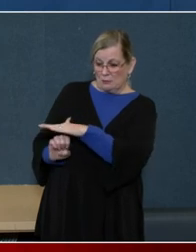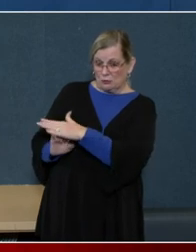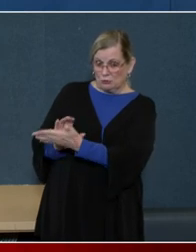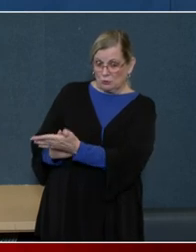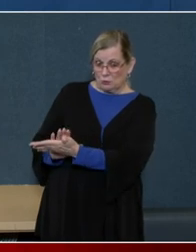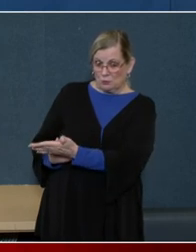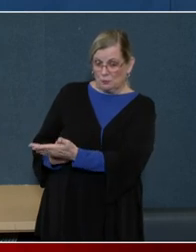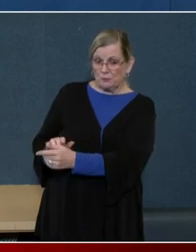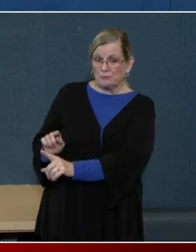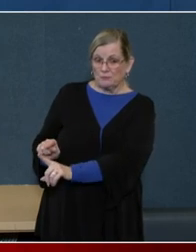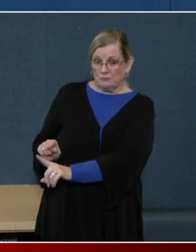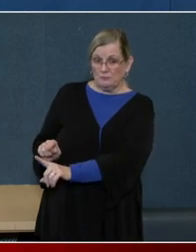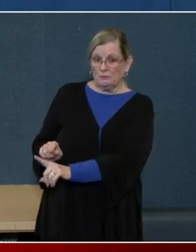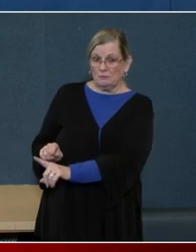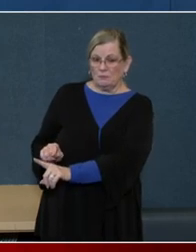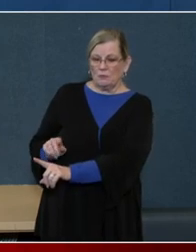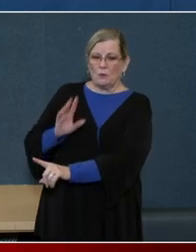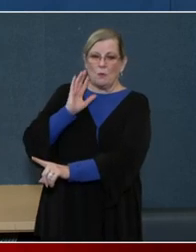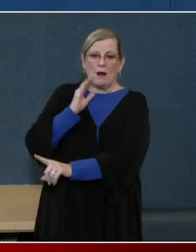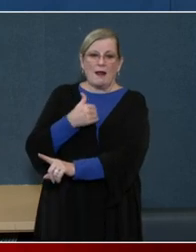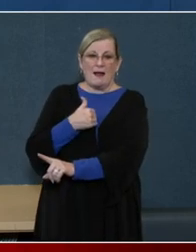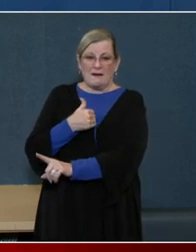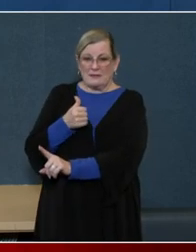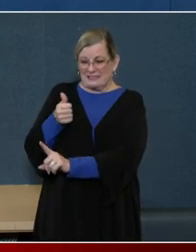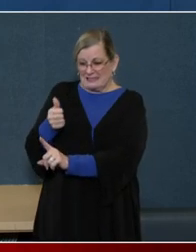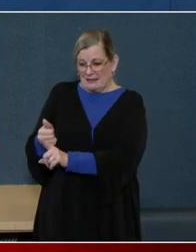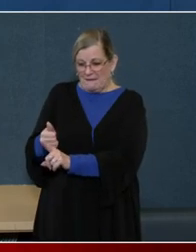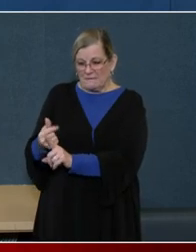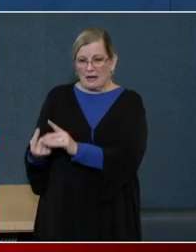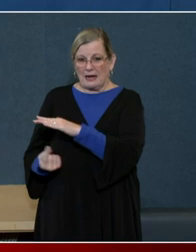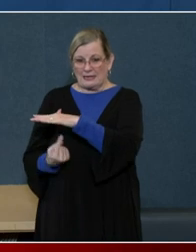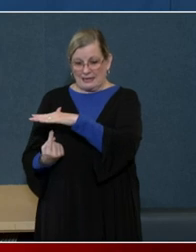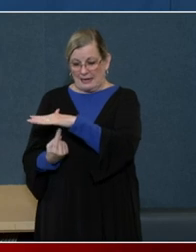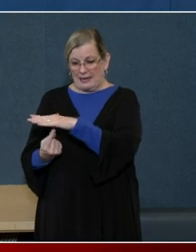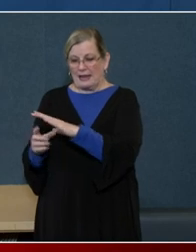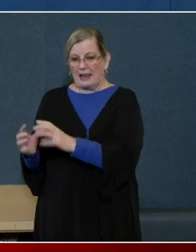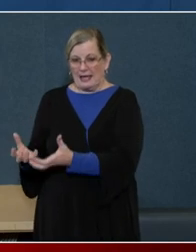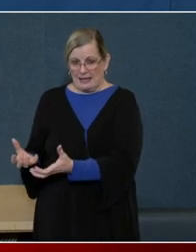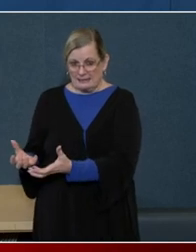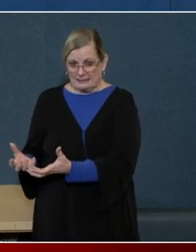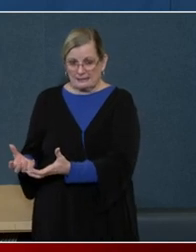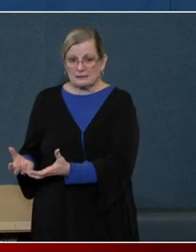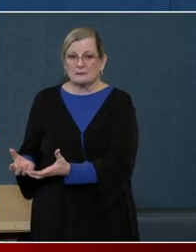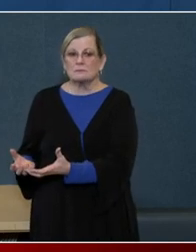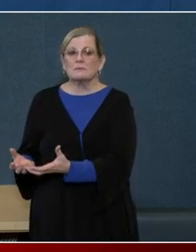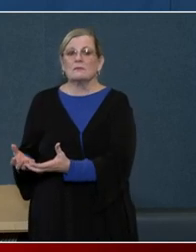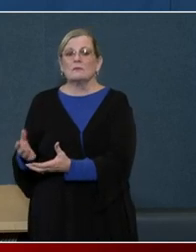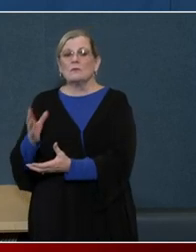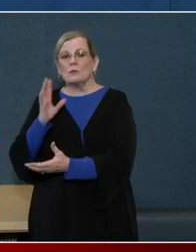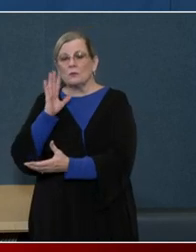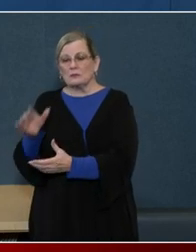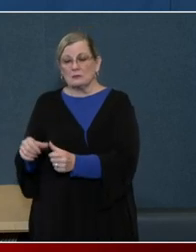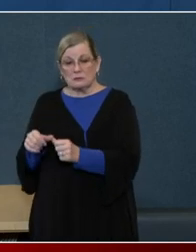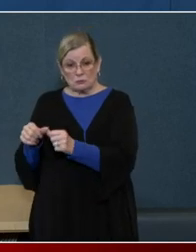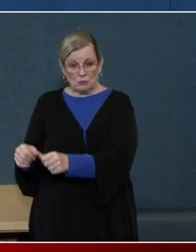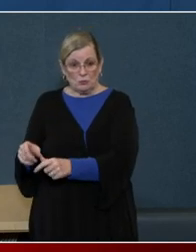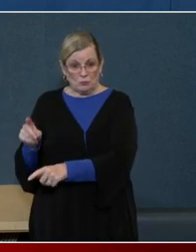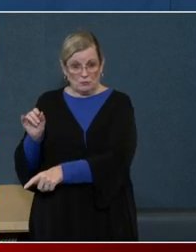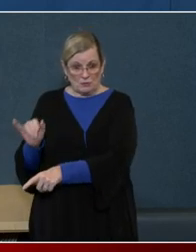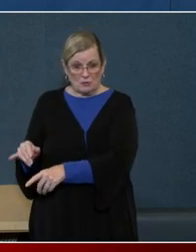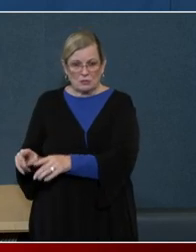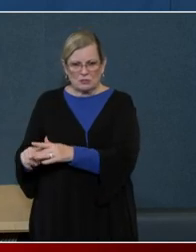prioritizing self-contained special education classrooms for services as well, and this will begin on November